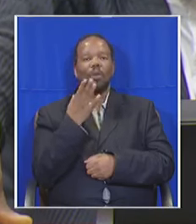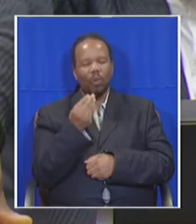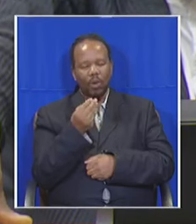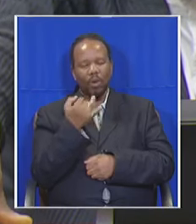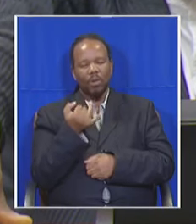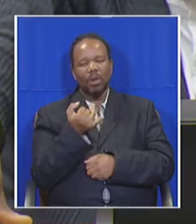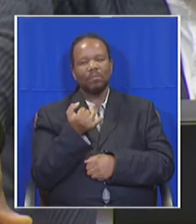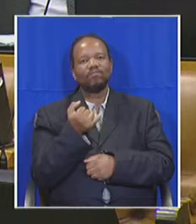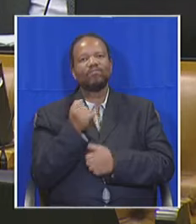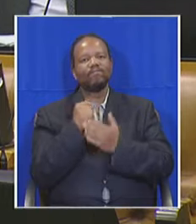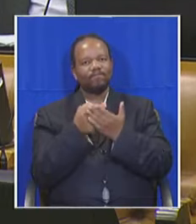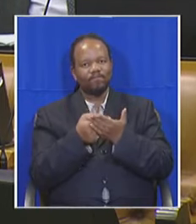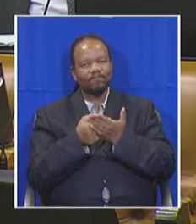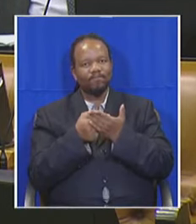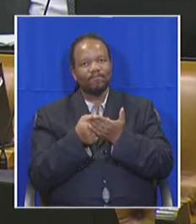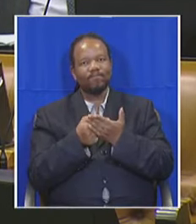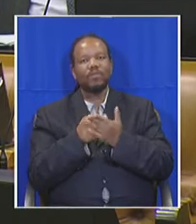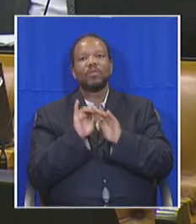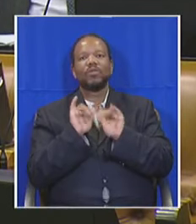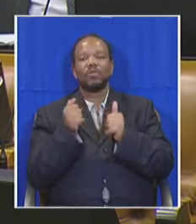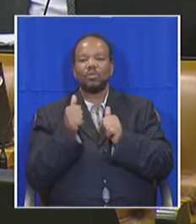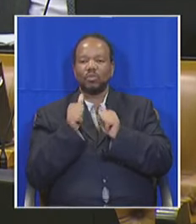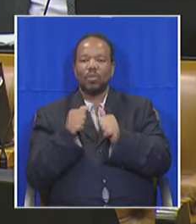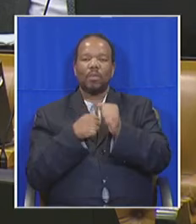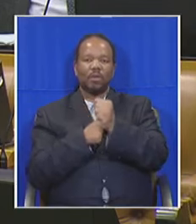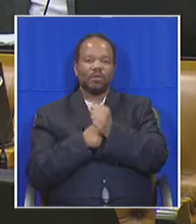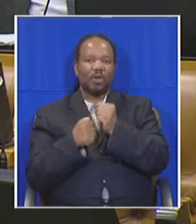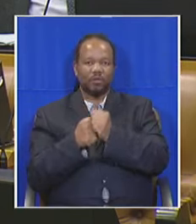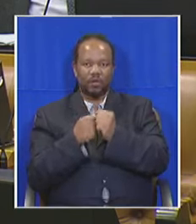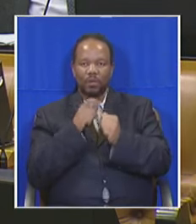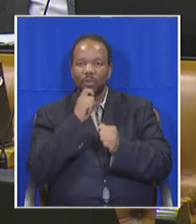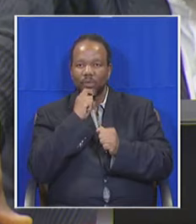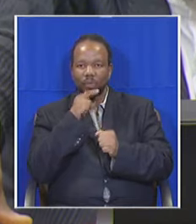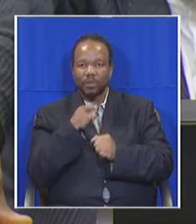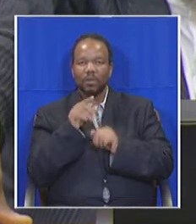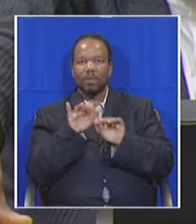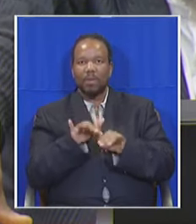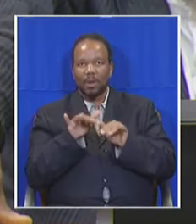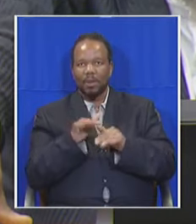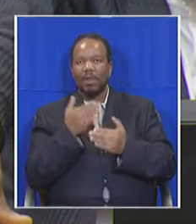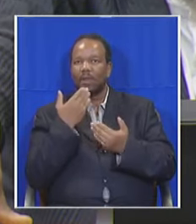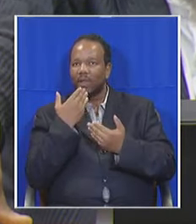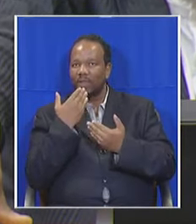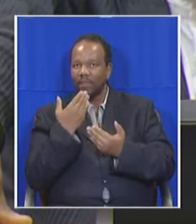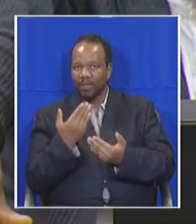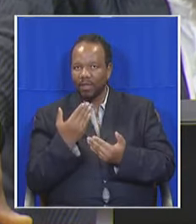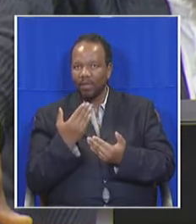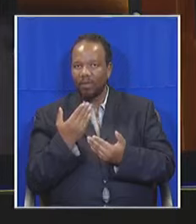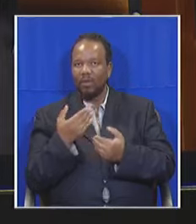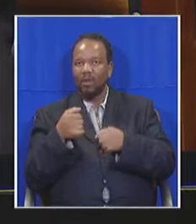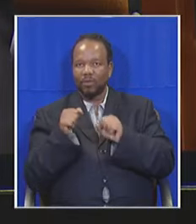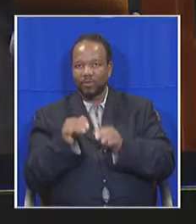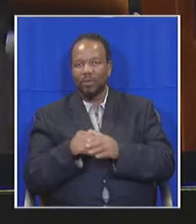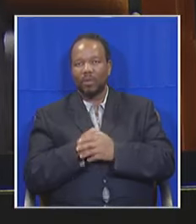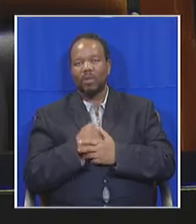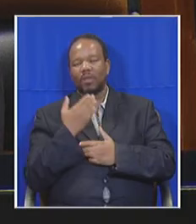on through the relevant instruments that are here in Parliament. We thank you, House Chair. Thank